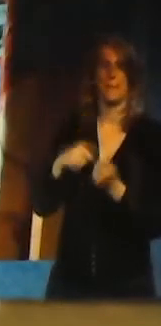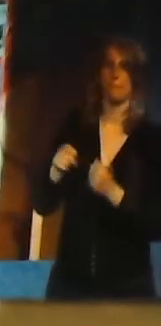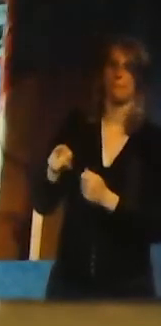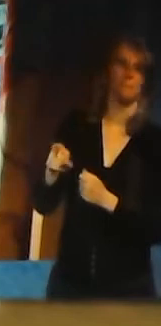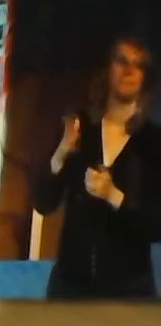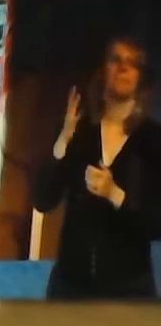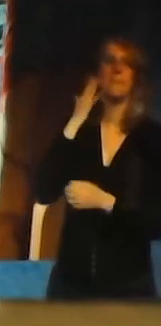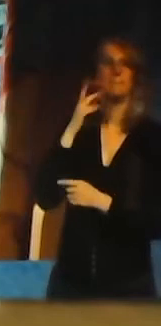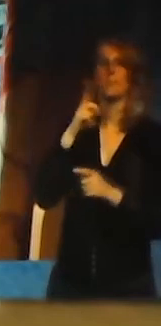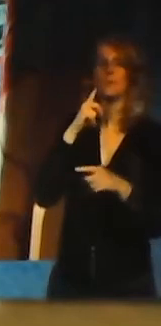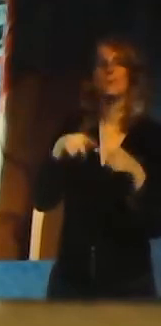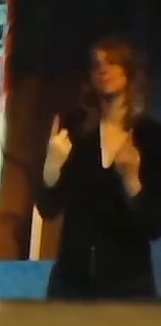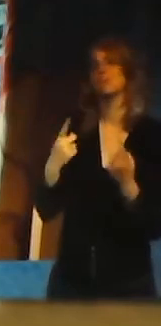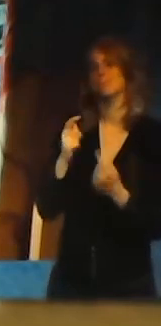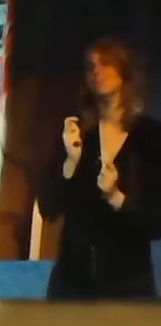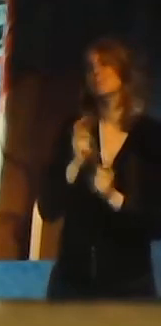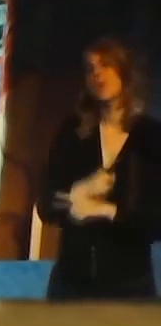really odd.